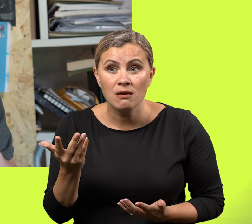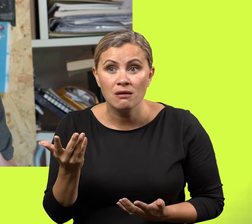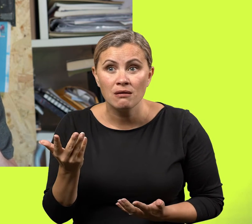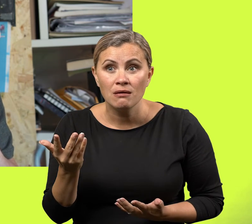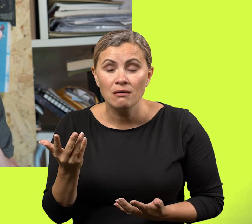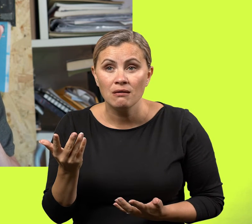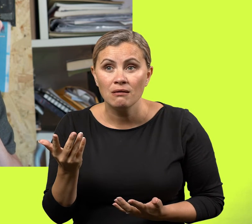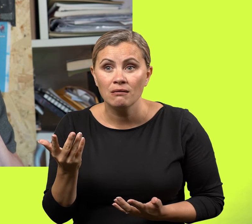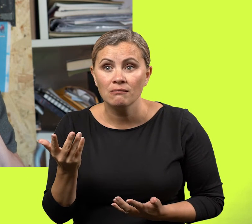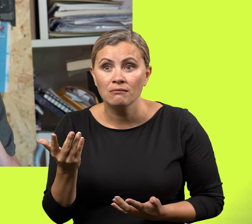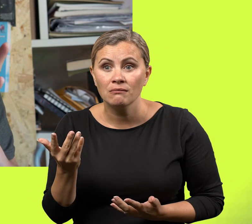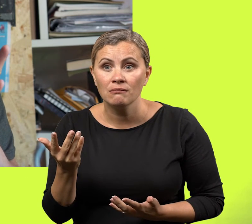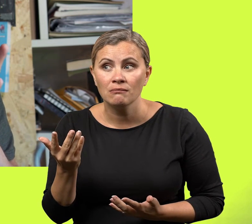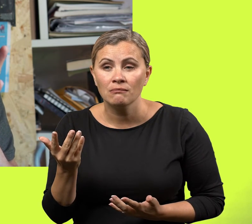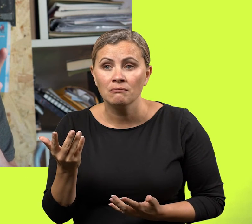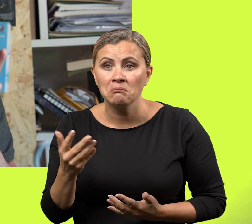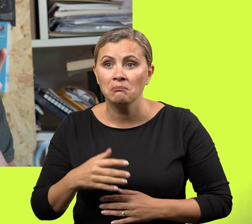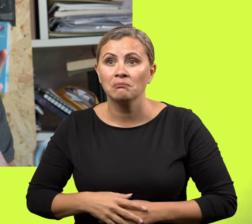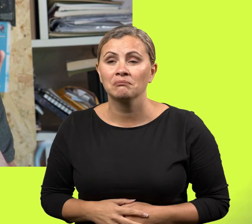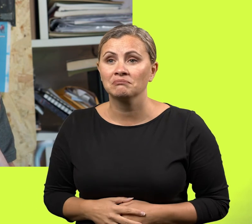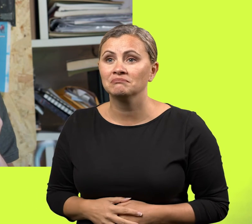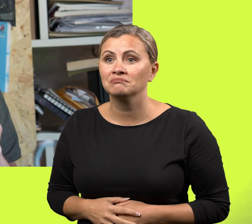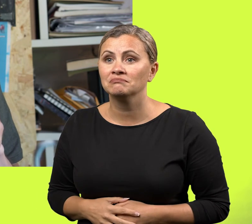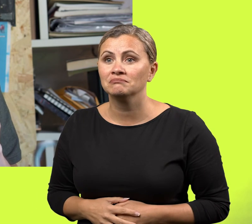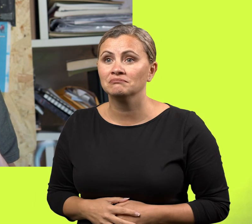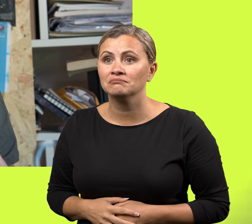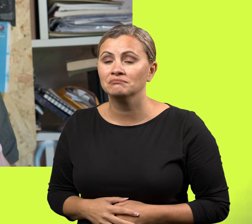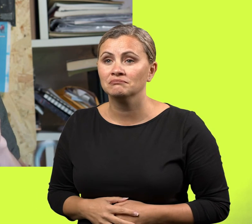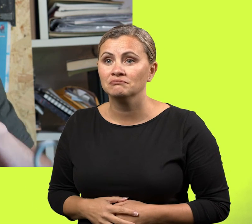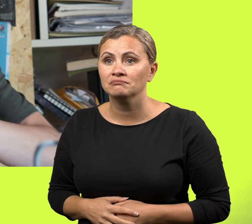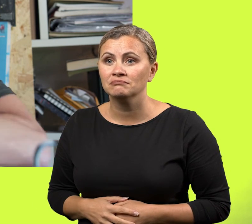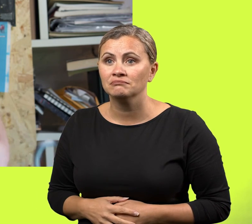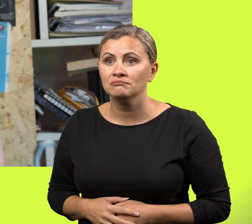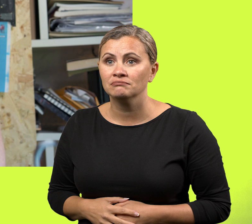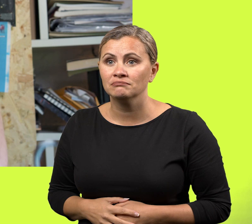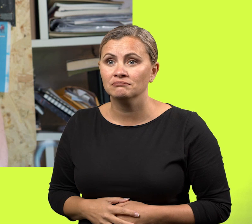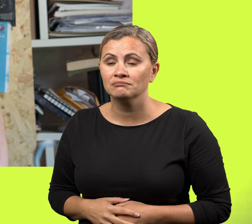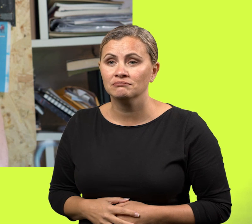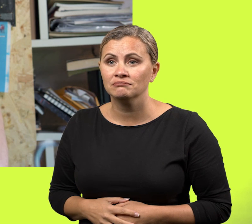Da ni'n gwrando. Gwyliwch yn ofalus.